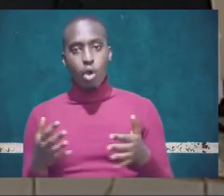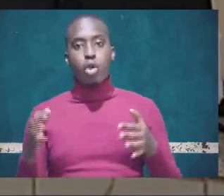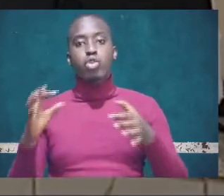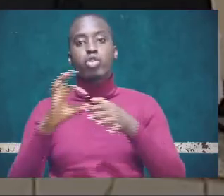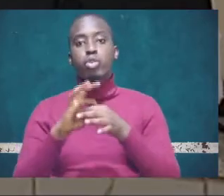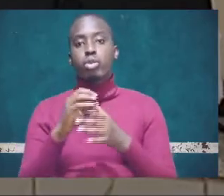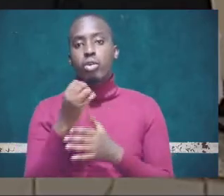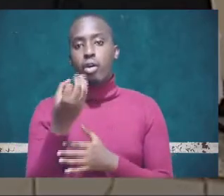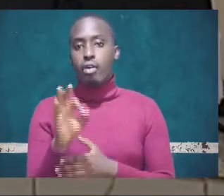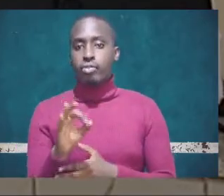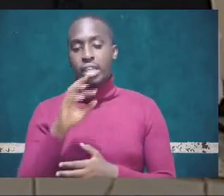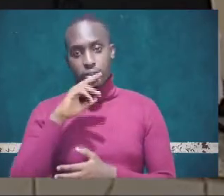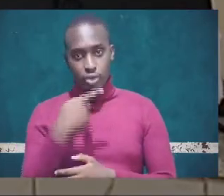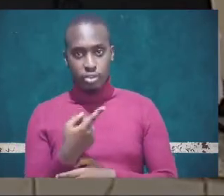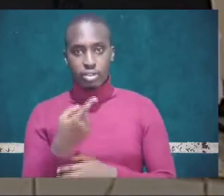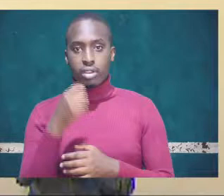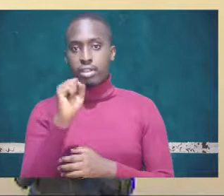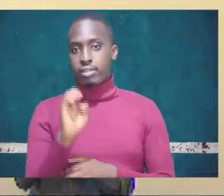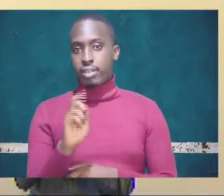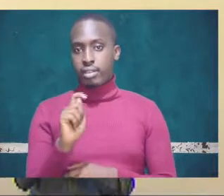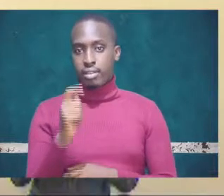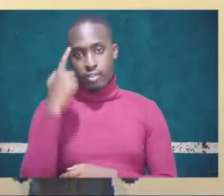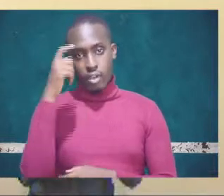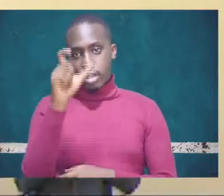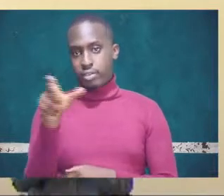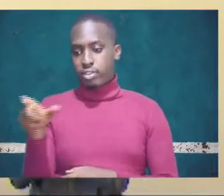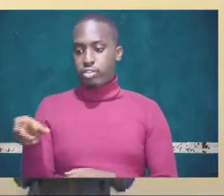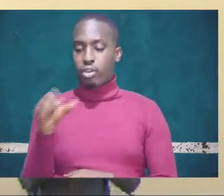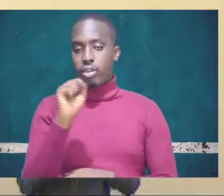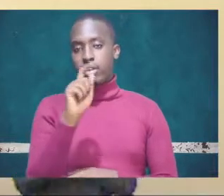of the solution sets for the individual